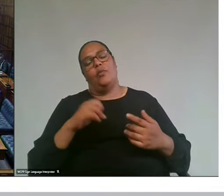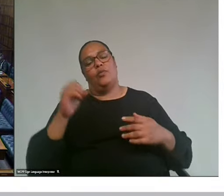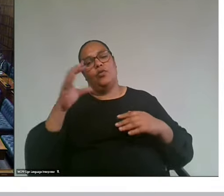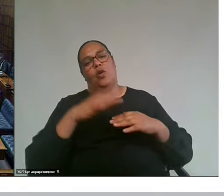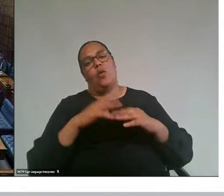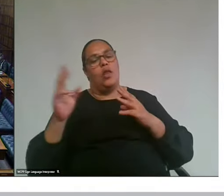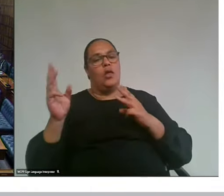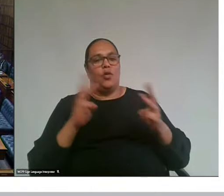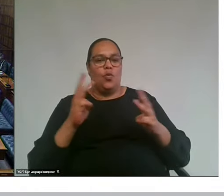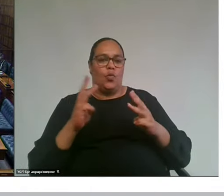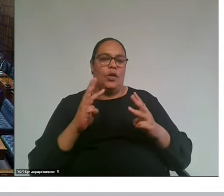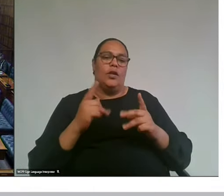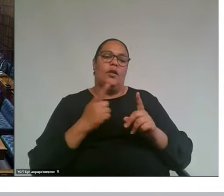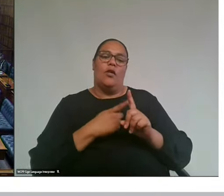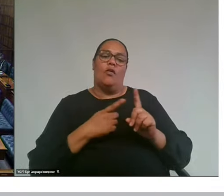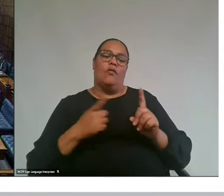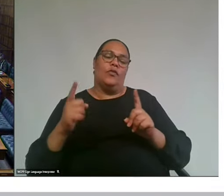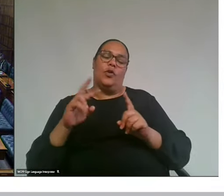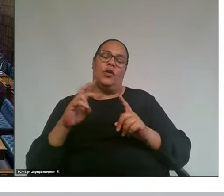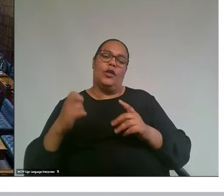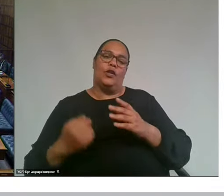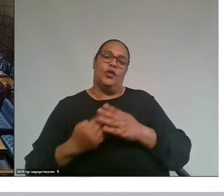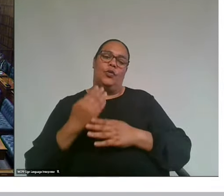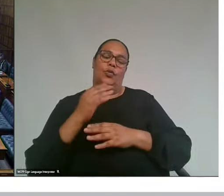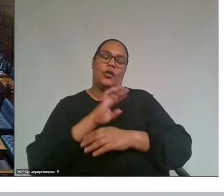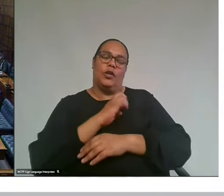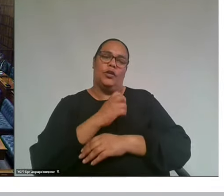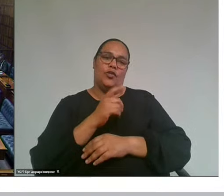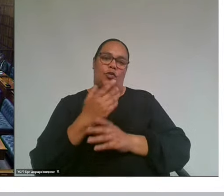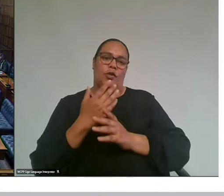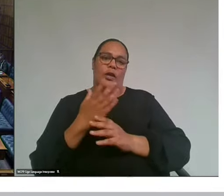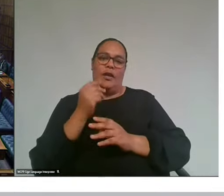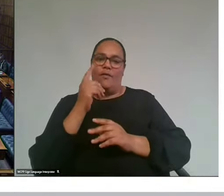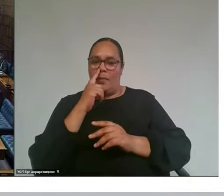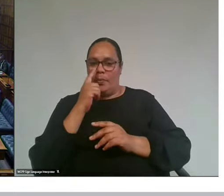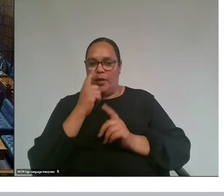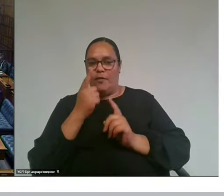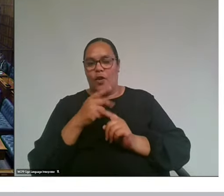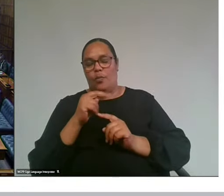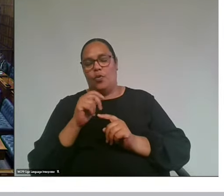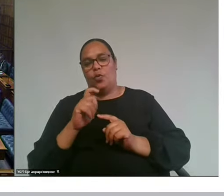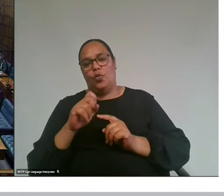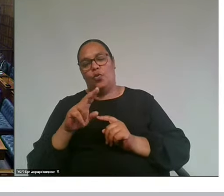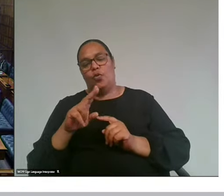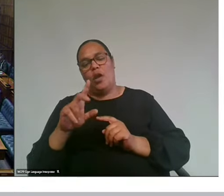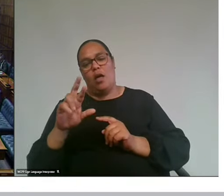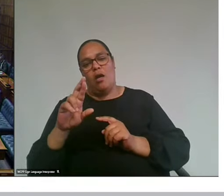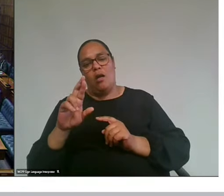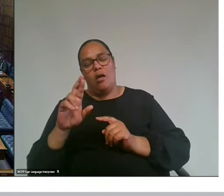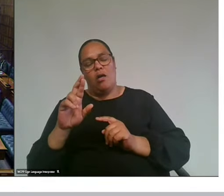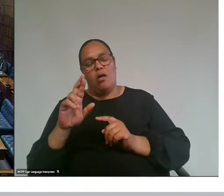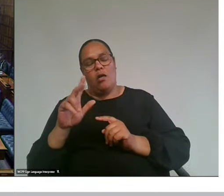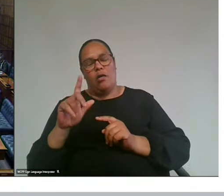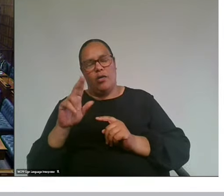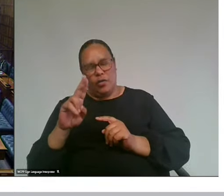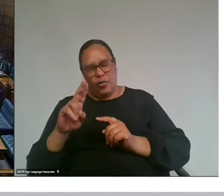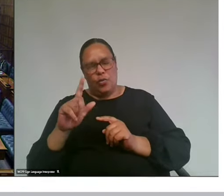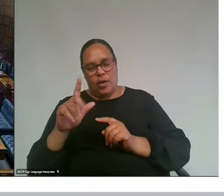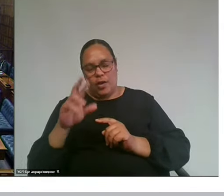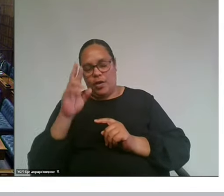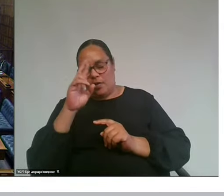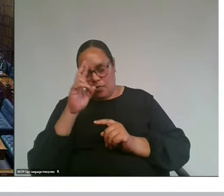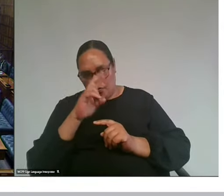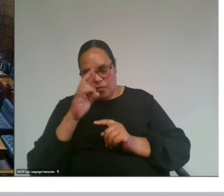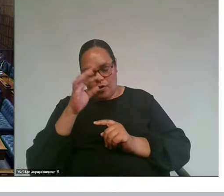wind and offshore wind so renewable energy you can have pink hydrogen which comes from nuclear um gray